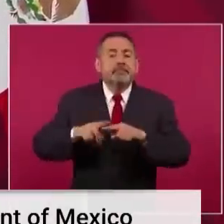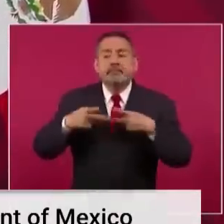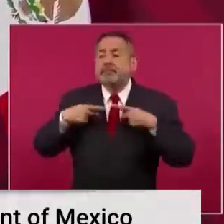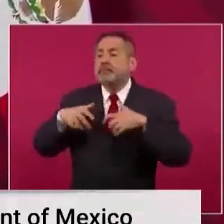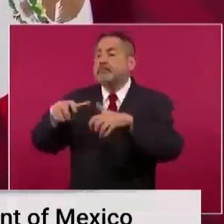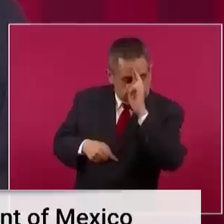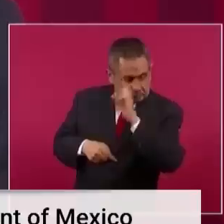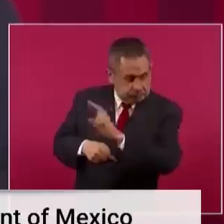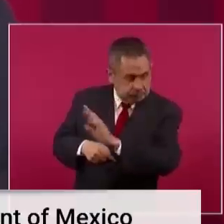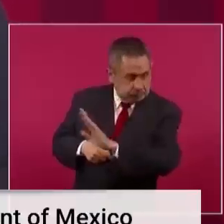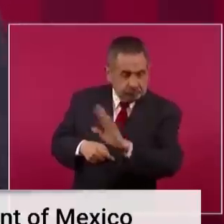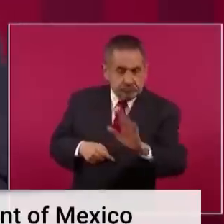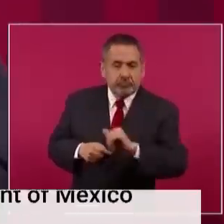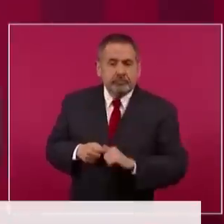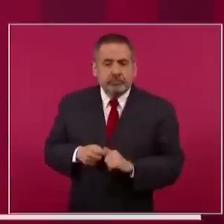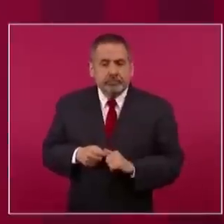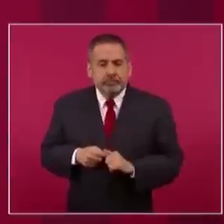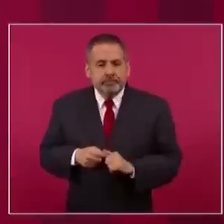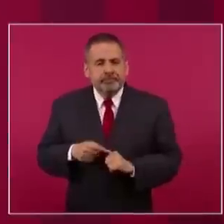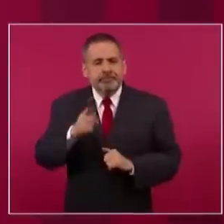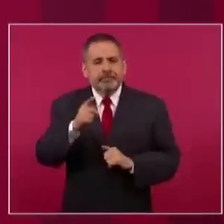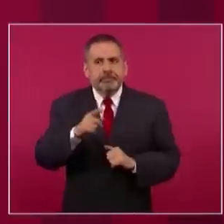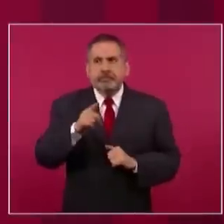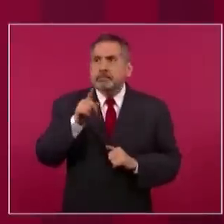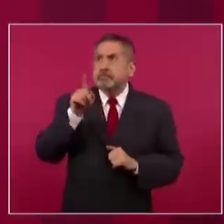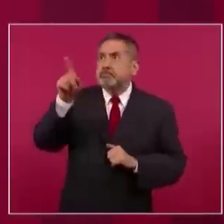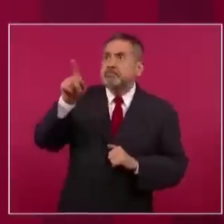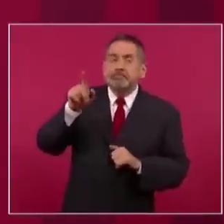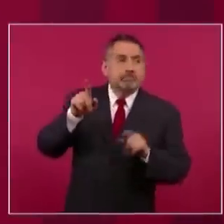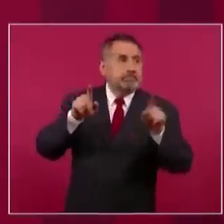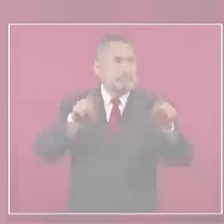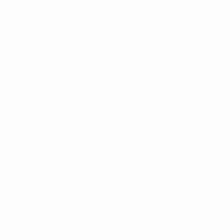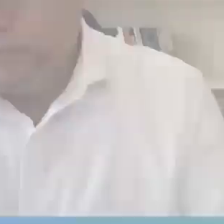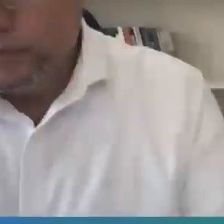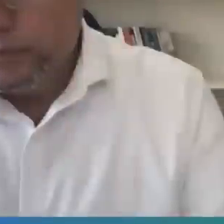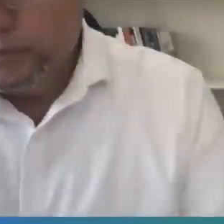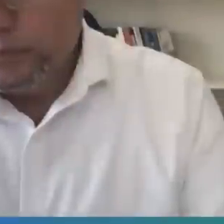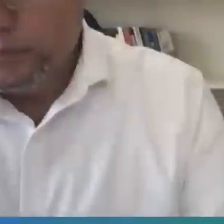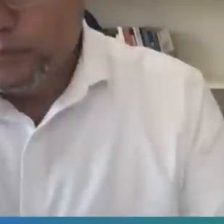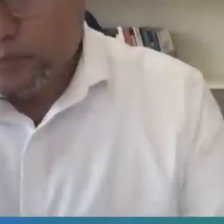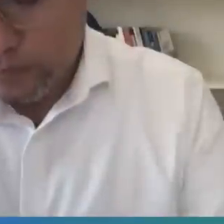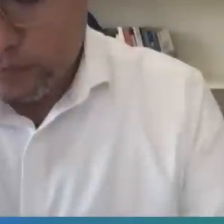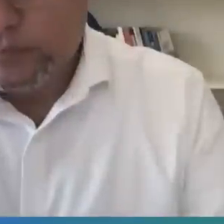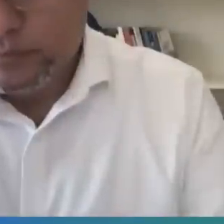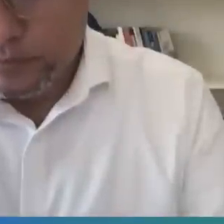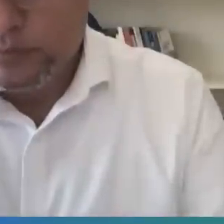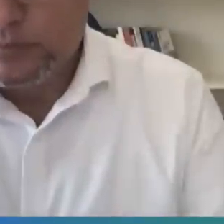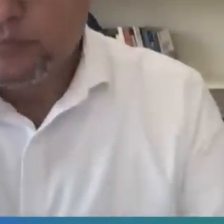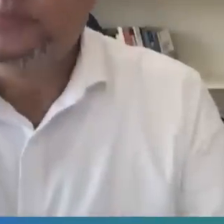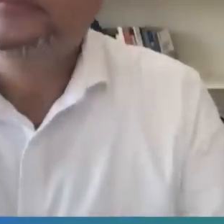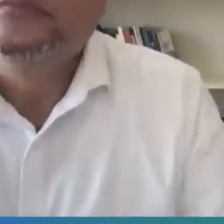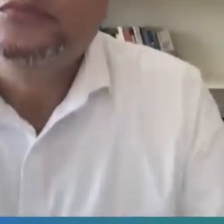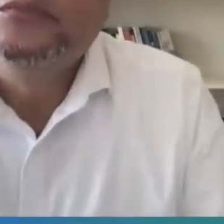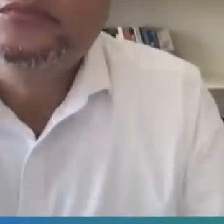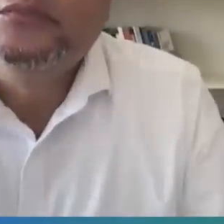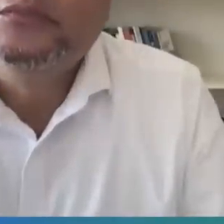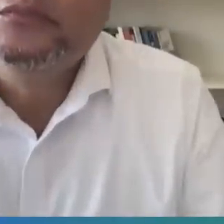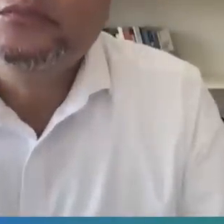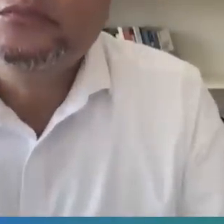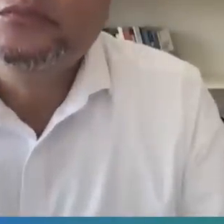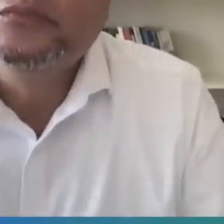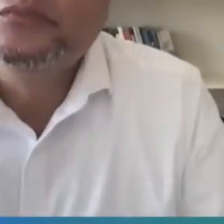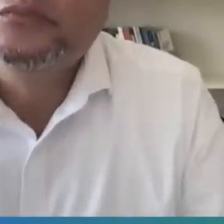respected, recognize he won dramatically and cannot be removed. That was Mexican President Andrés Manuel López Obrador. Meanwhile,